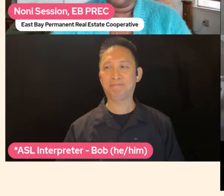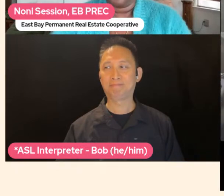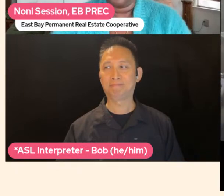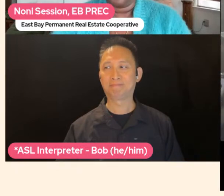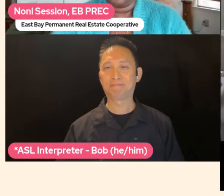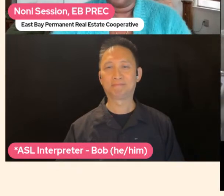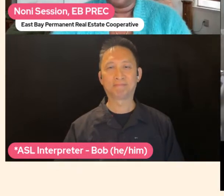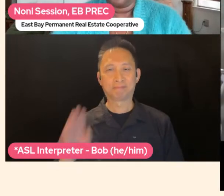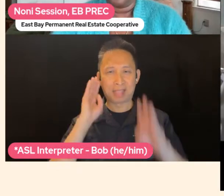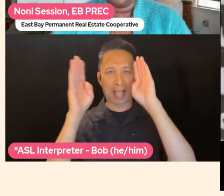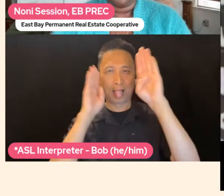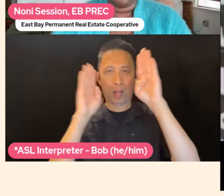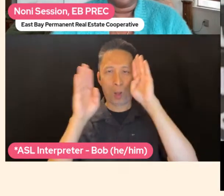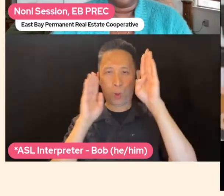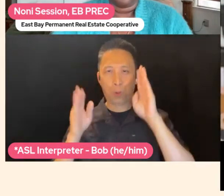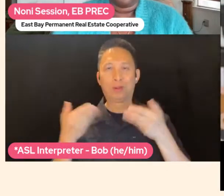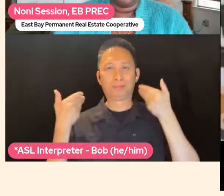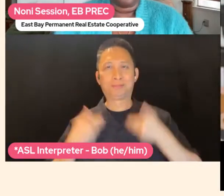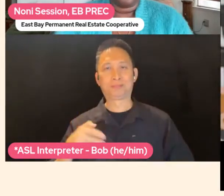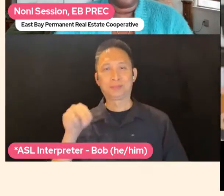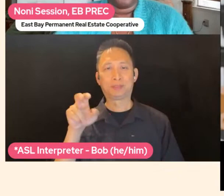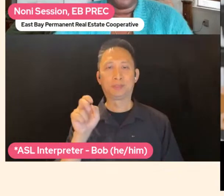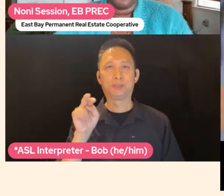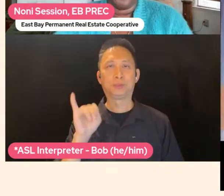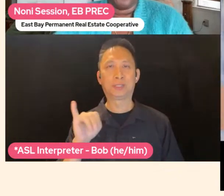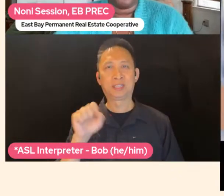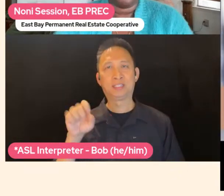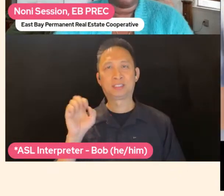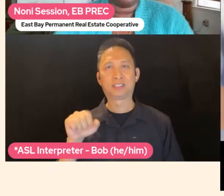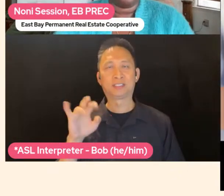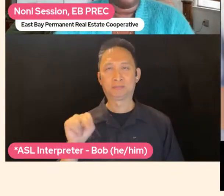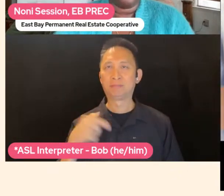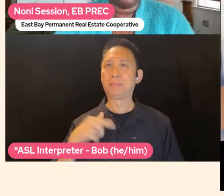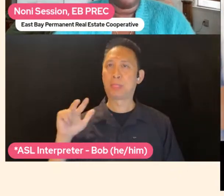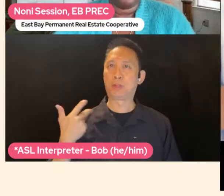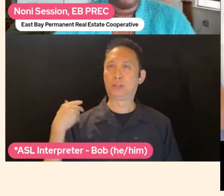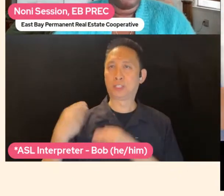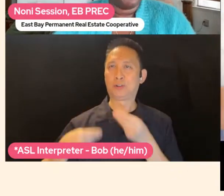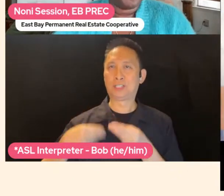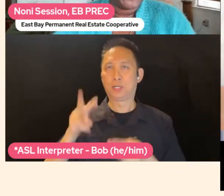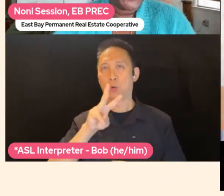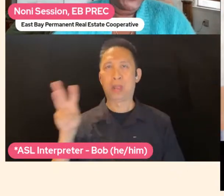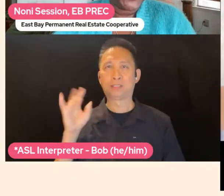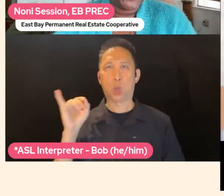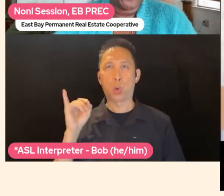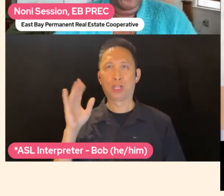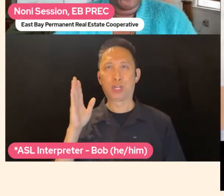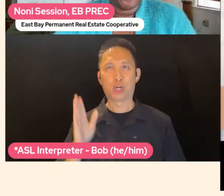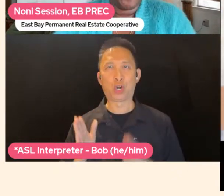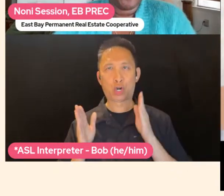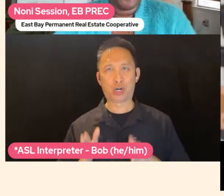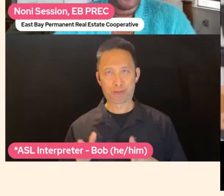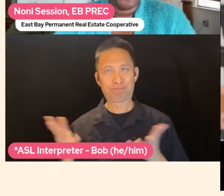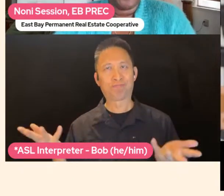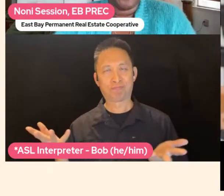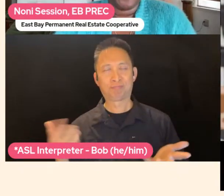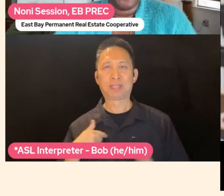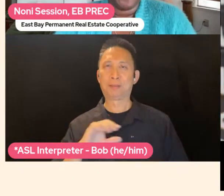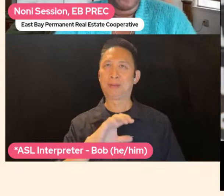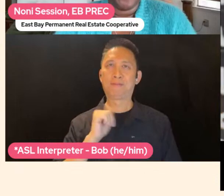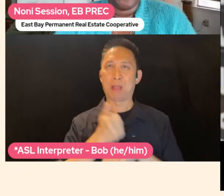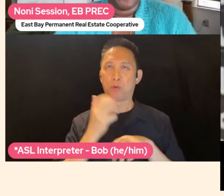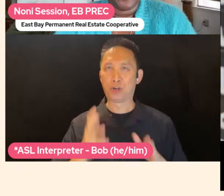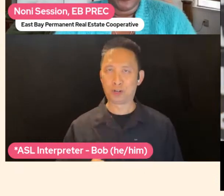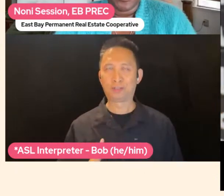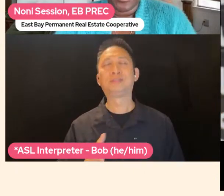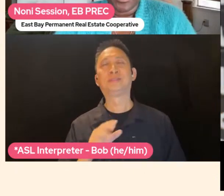Hello, I am Noni Session. I'm a third generation West Oaklander and one of the founding staff members and executive director